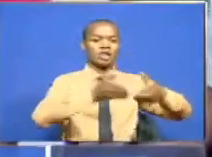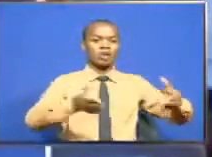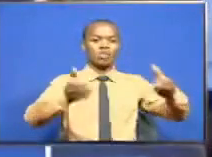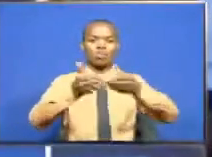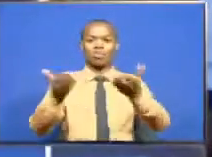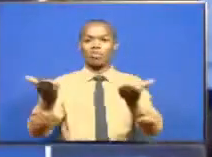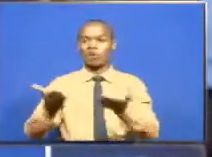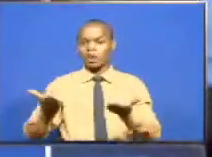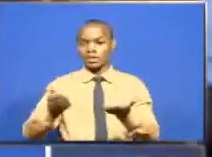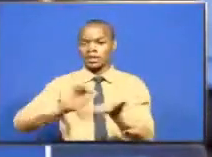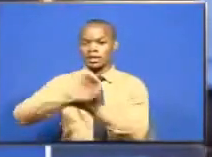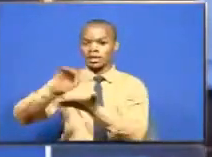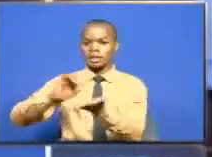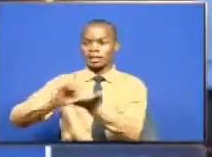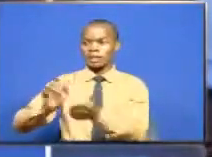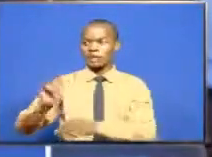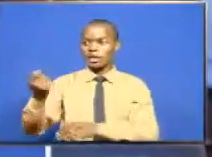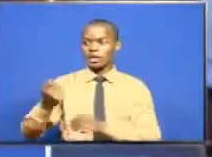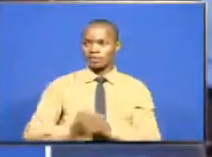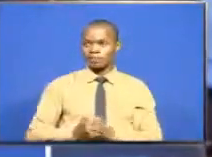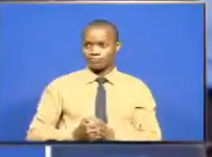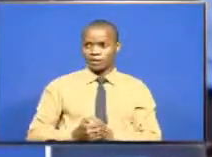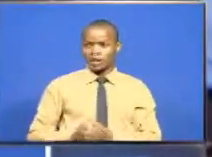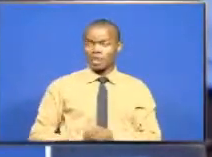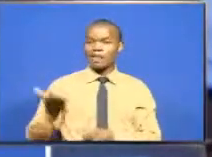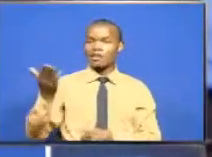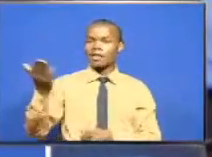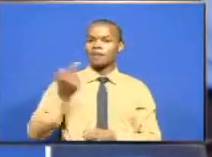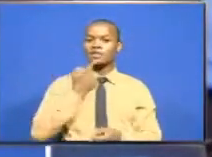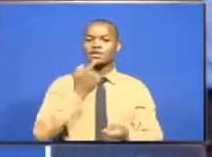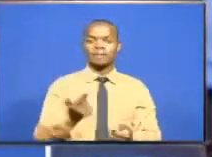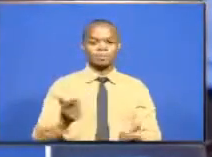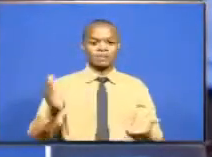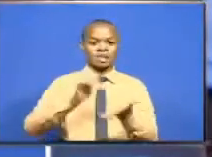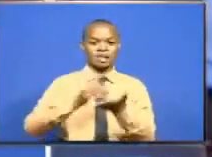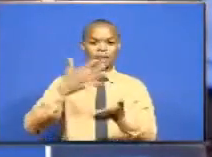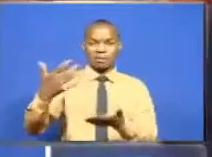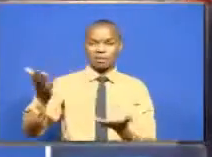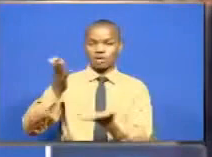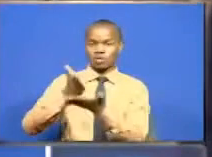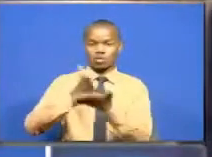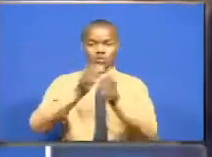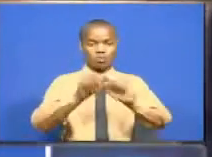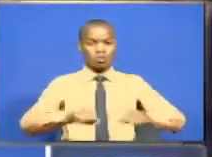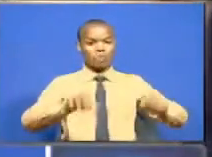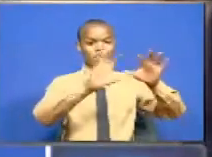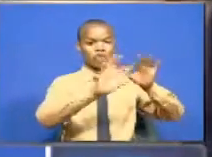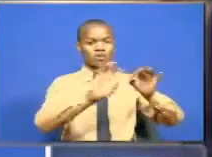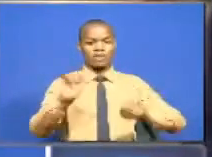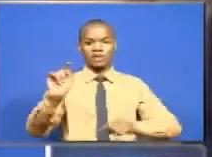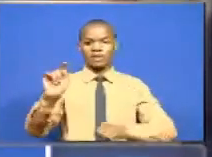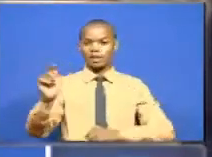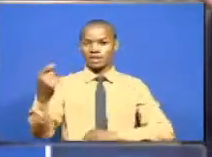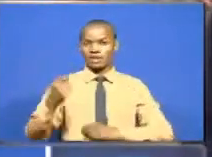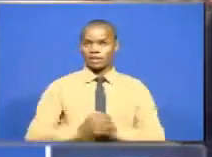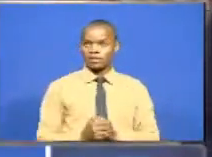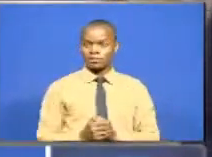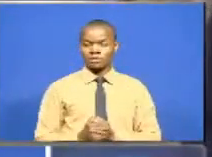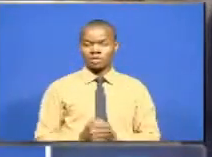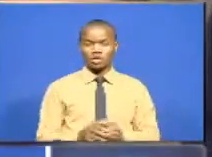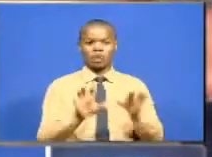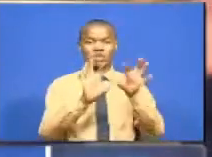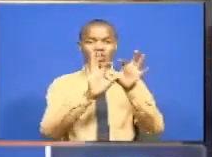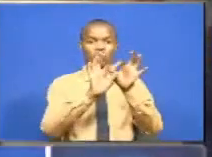Kenya. It is here that he maintained that the document was aimed at unifying the country. This is united, Kenya